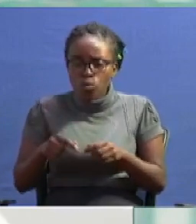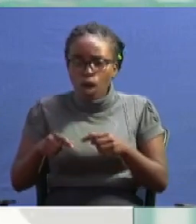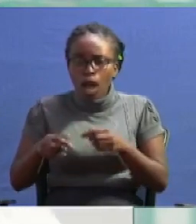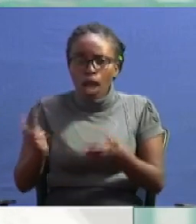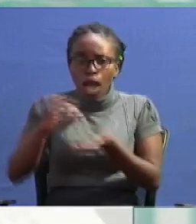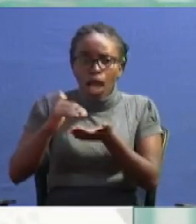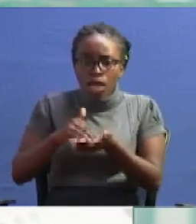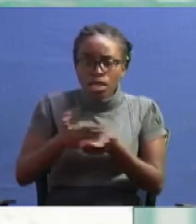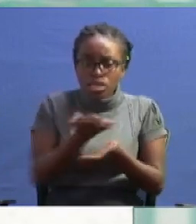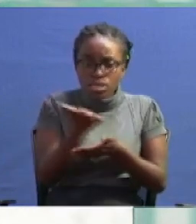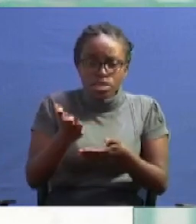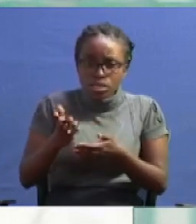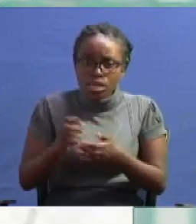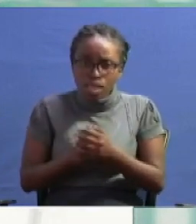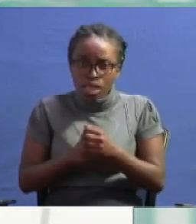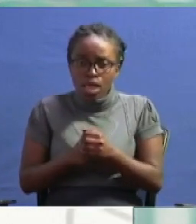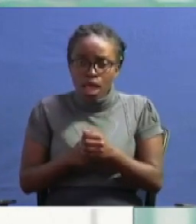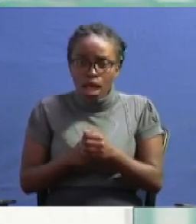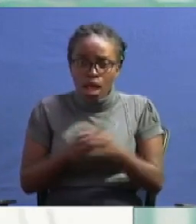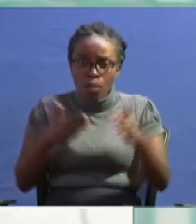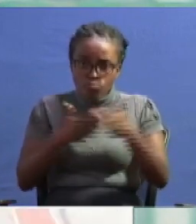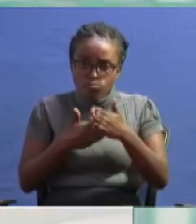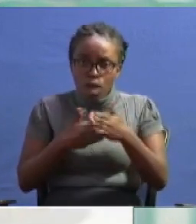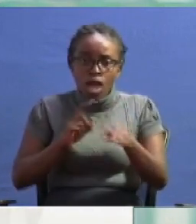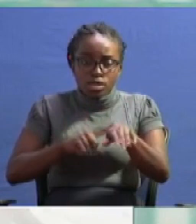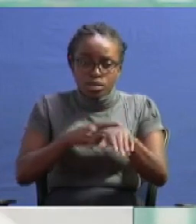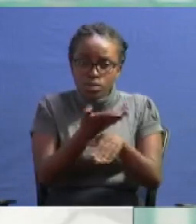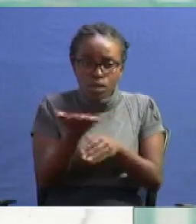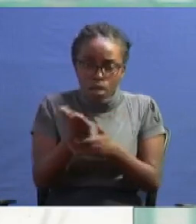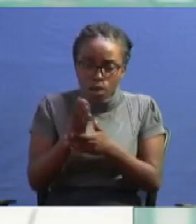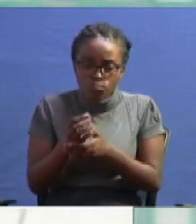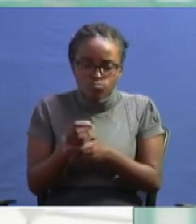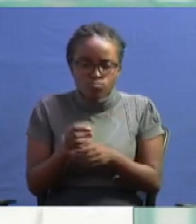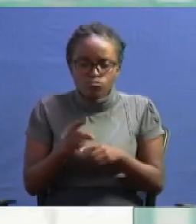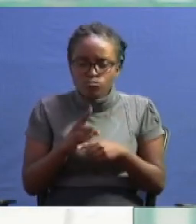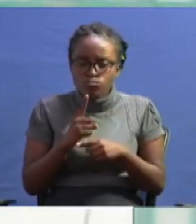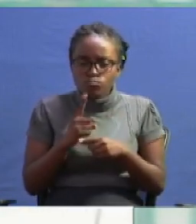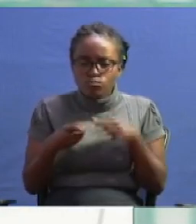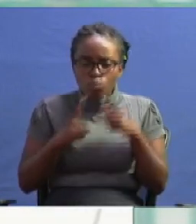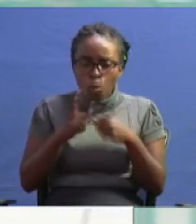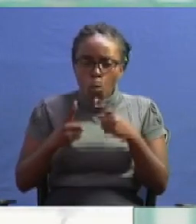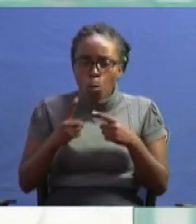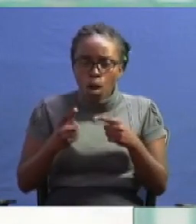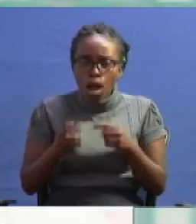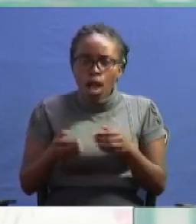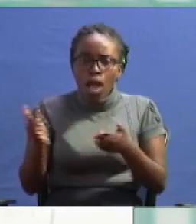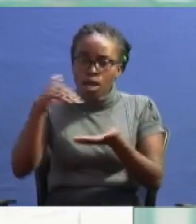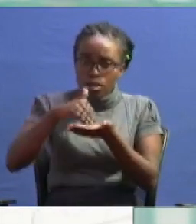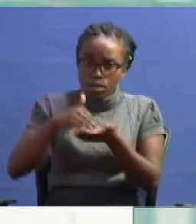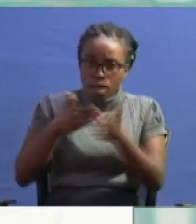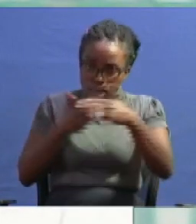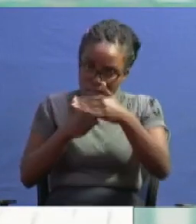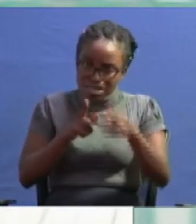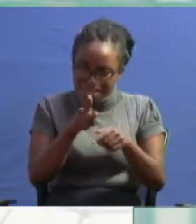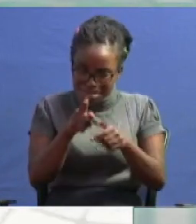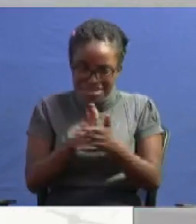well, if Uhuru Kenyatta forgave Gachagua, who am I to hold a grudge against him? And that is how he will win back the mountain, unfragmented.